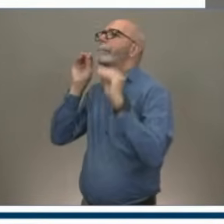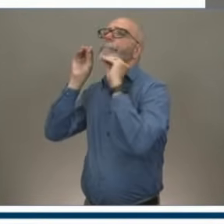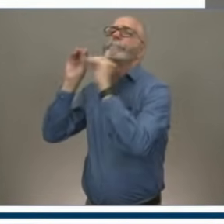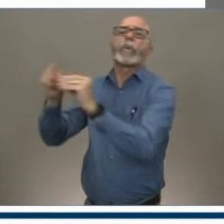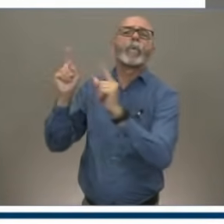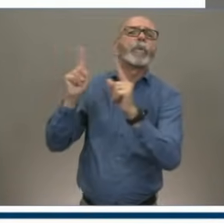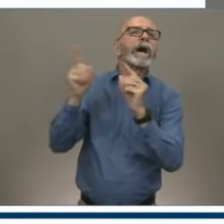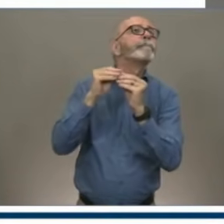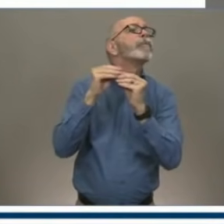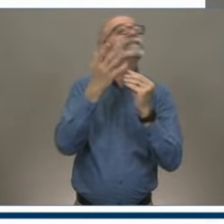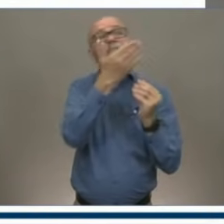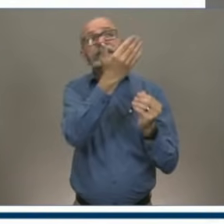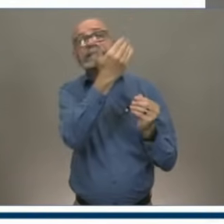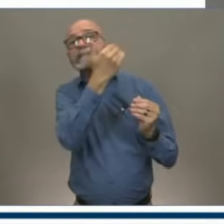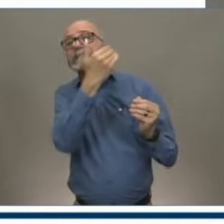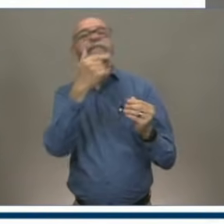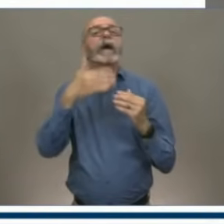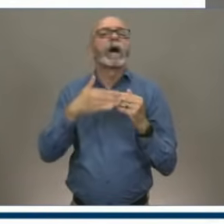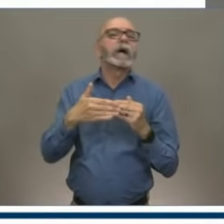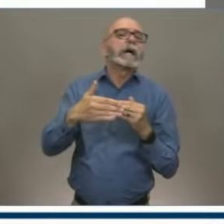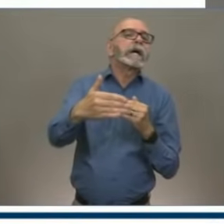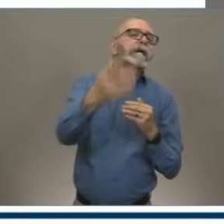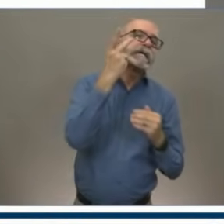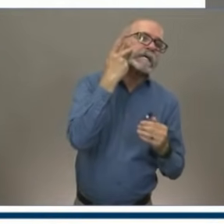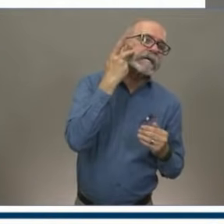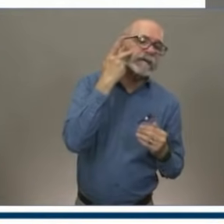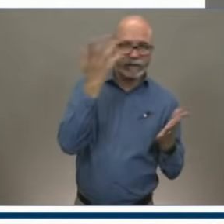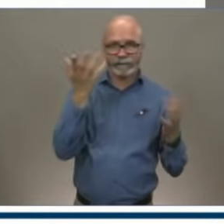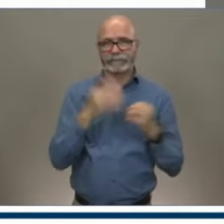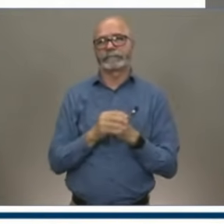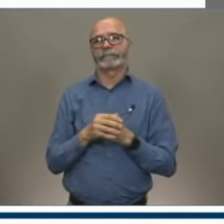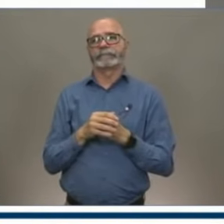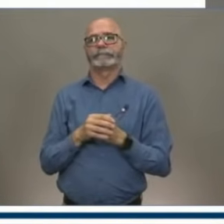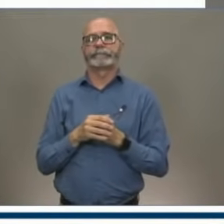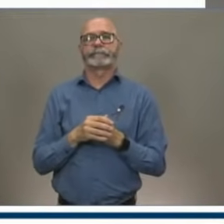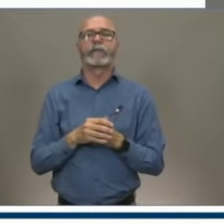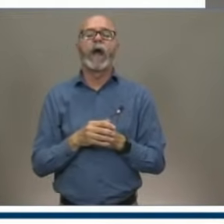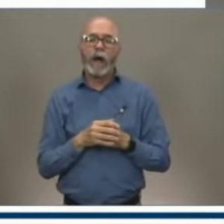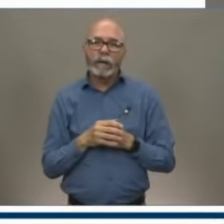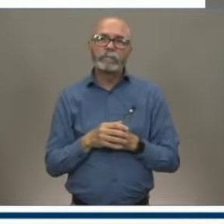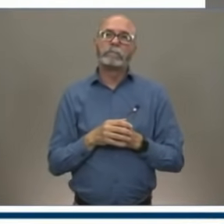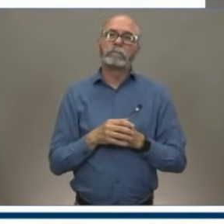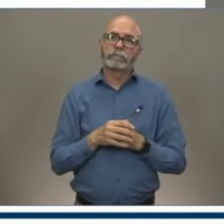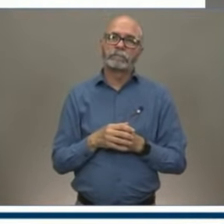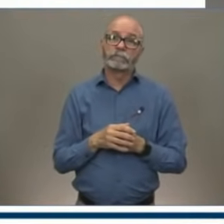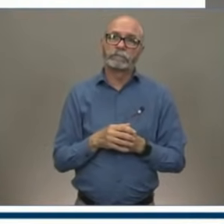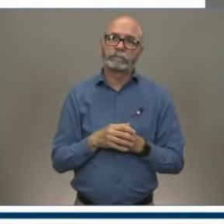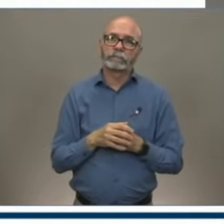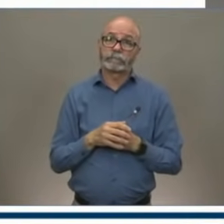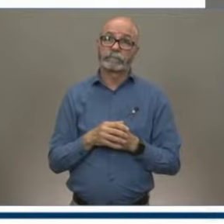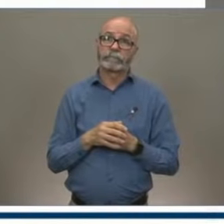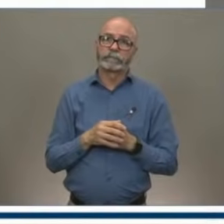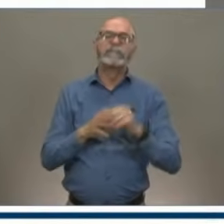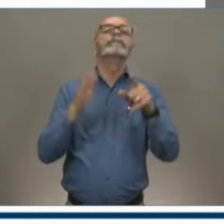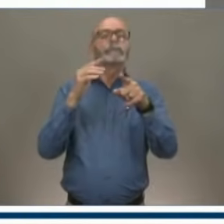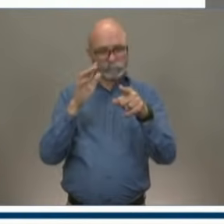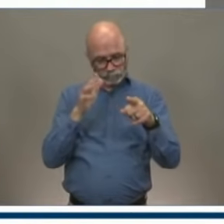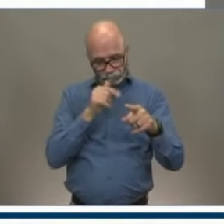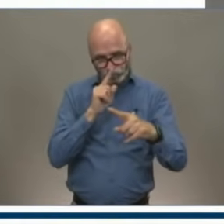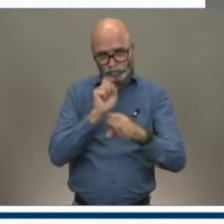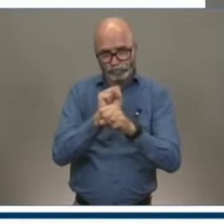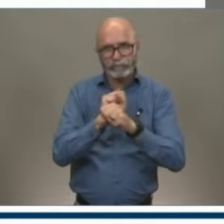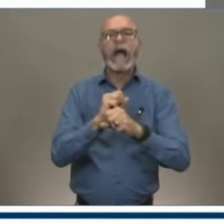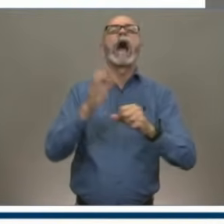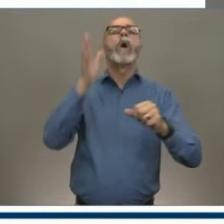be and filling those needs provincially as well. So we will have the plans in place, whether it's